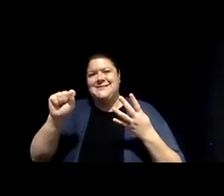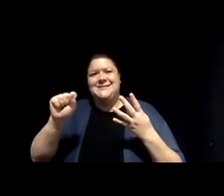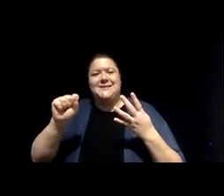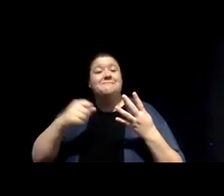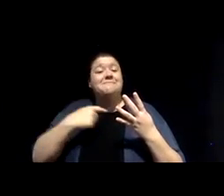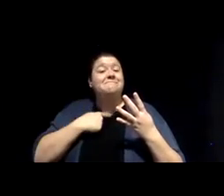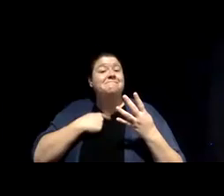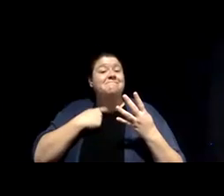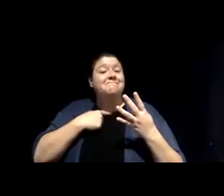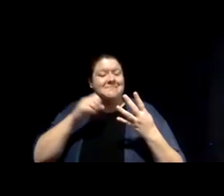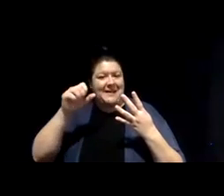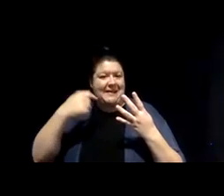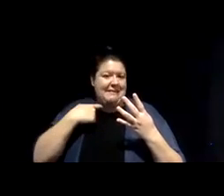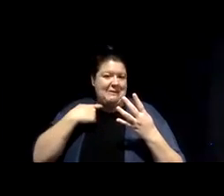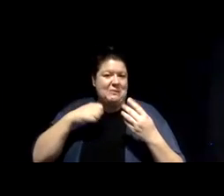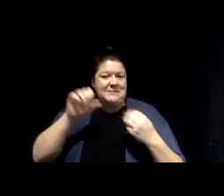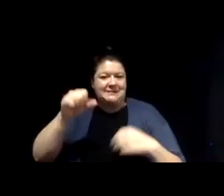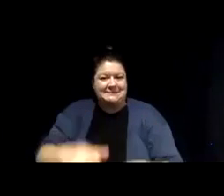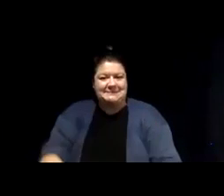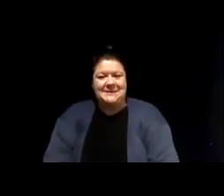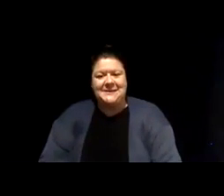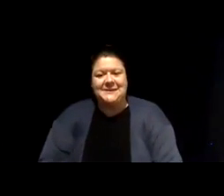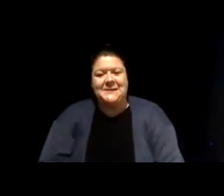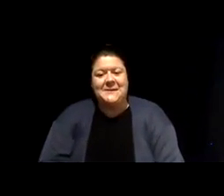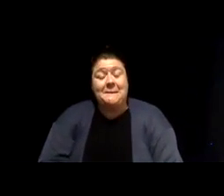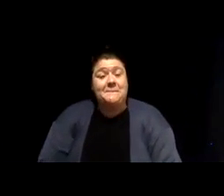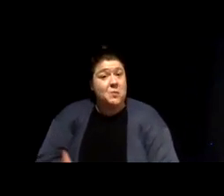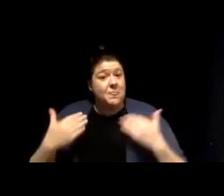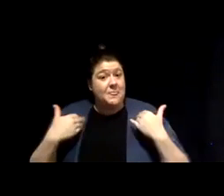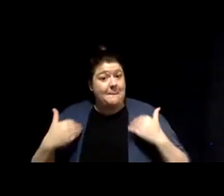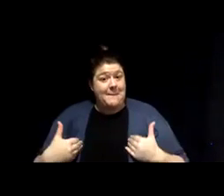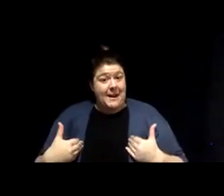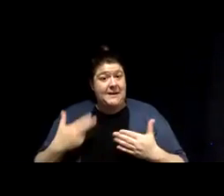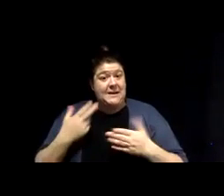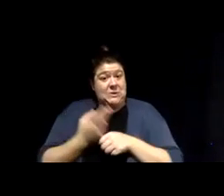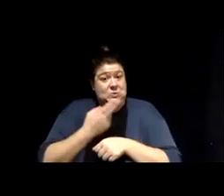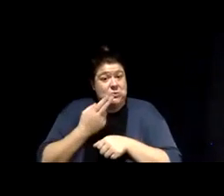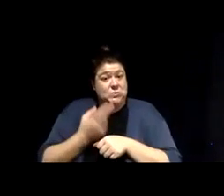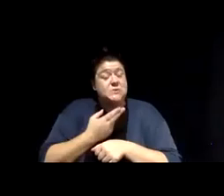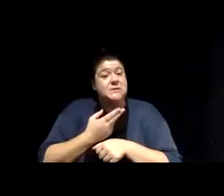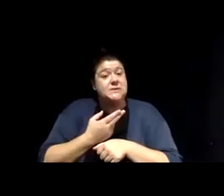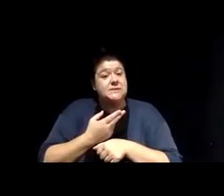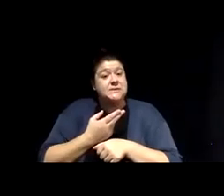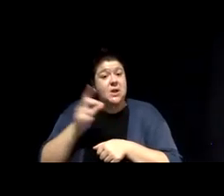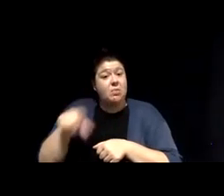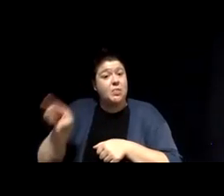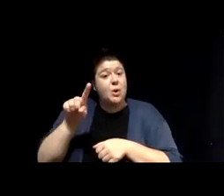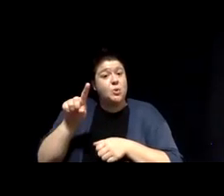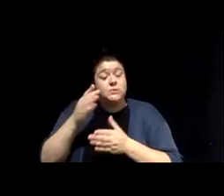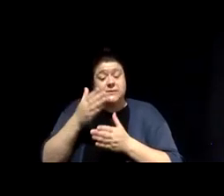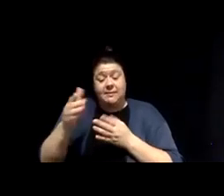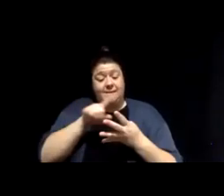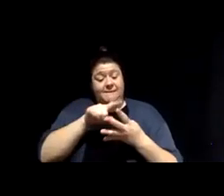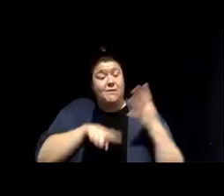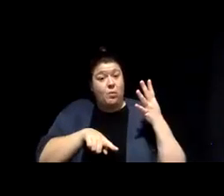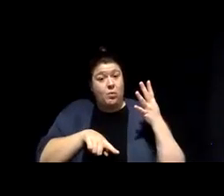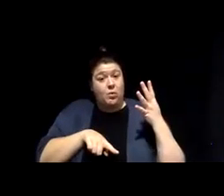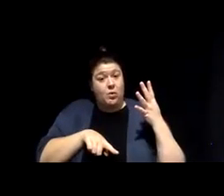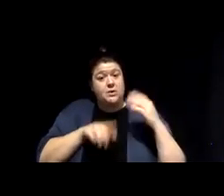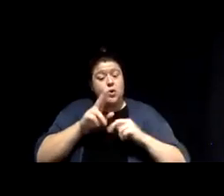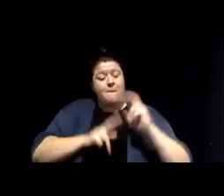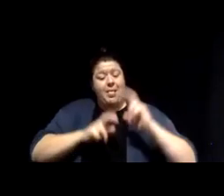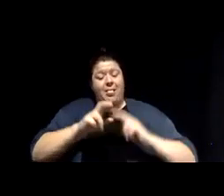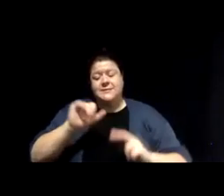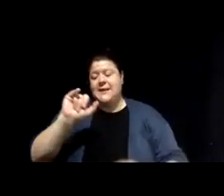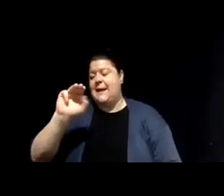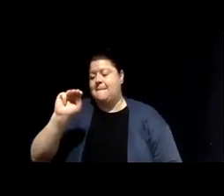Okay, and so the body uses those to build up immunity to